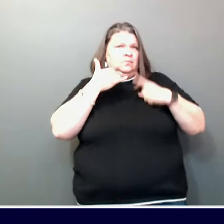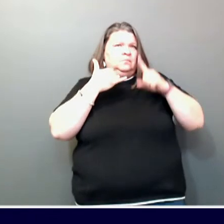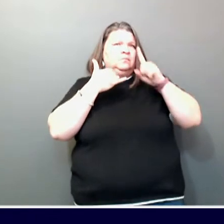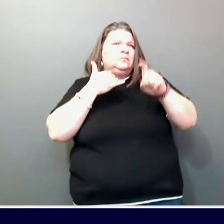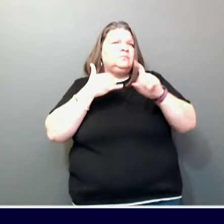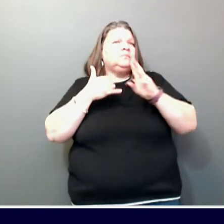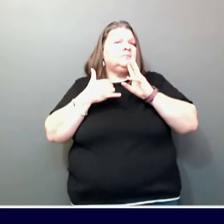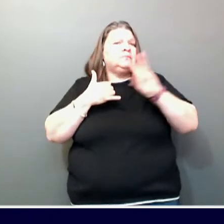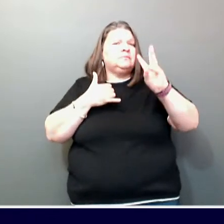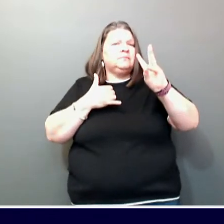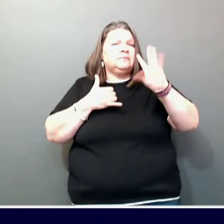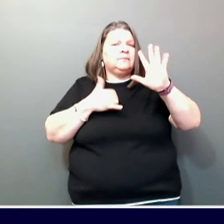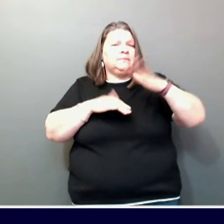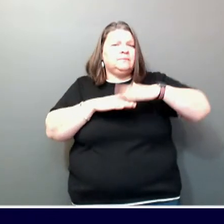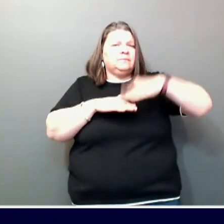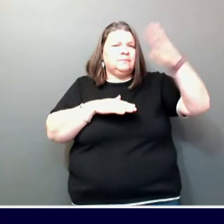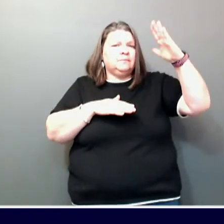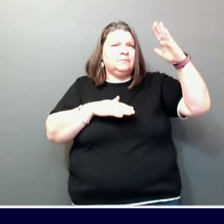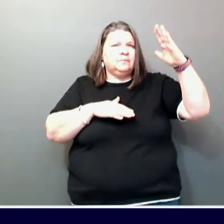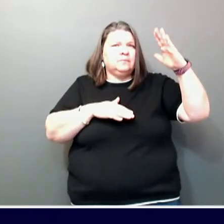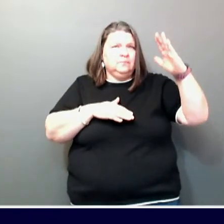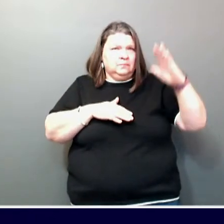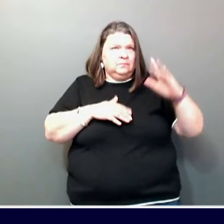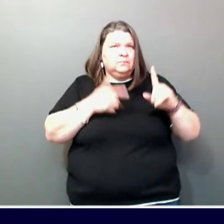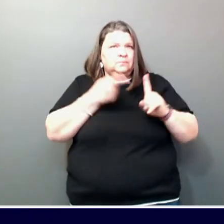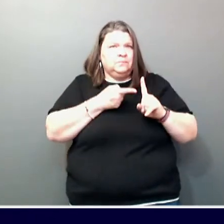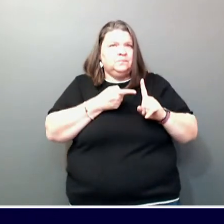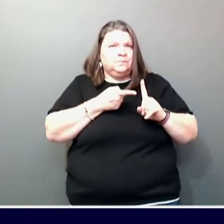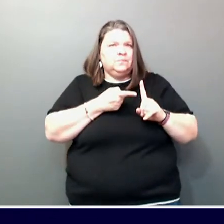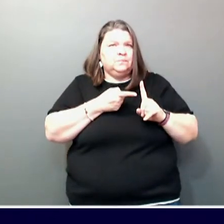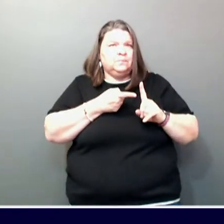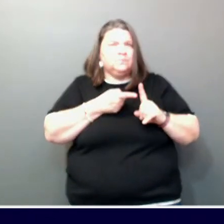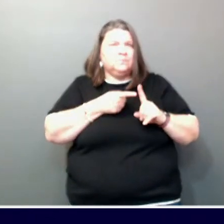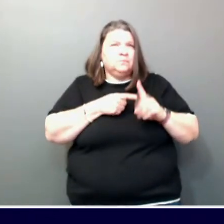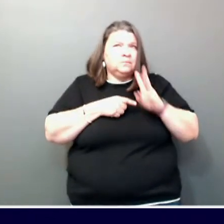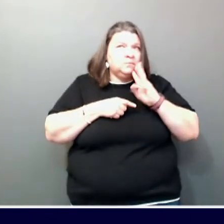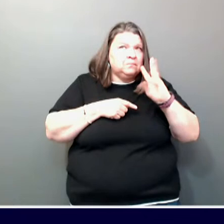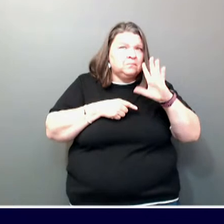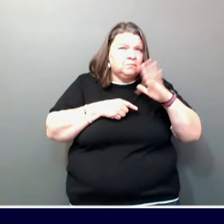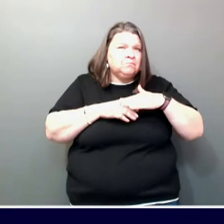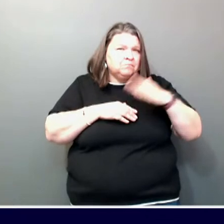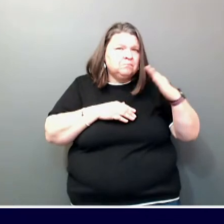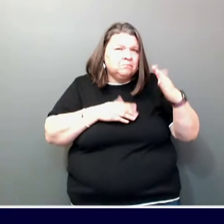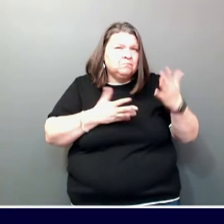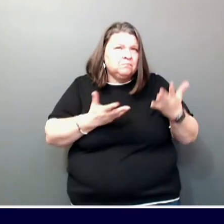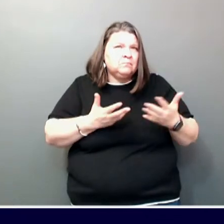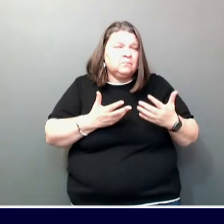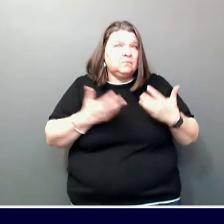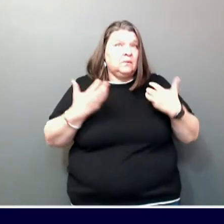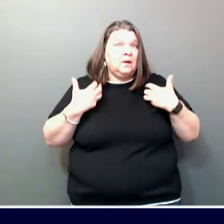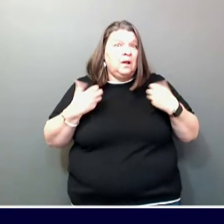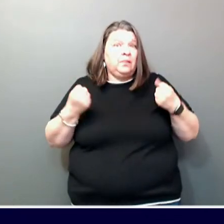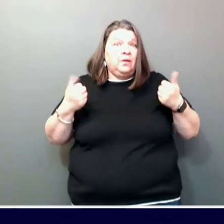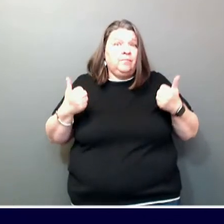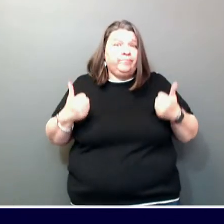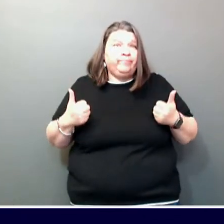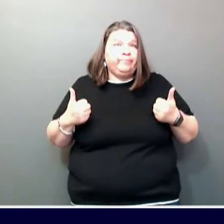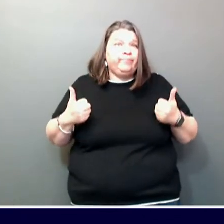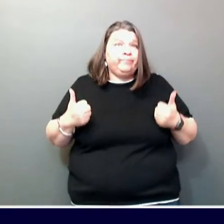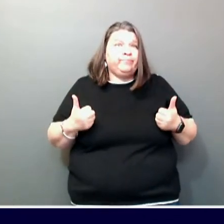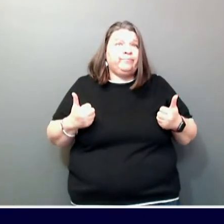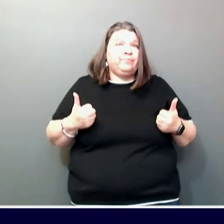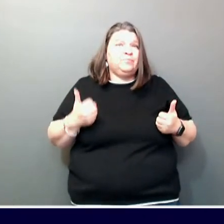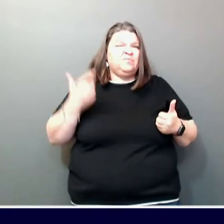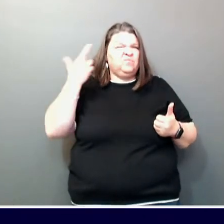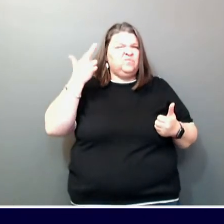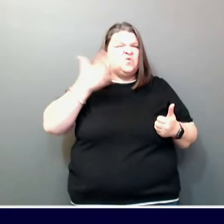if that it would make them what you would call immunocompromised. What are some of the characteristics that would put a person